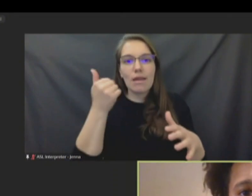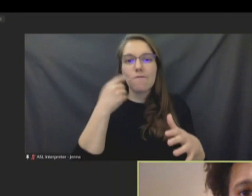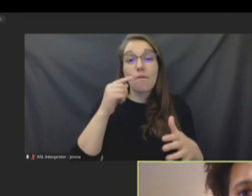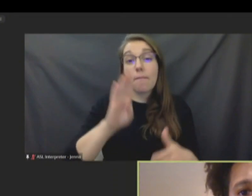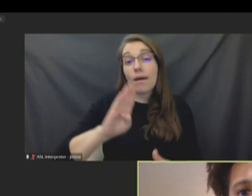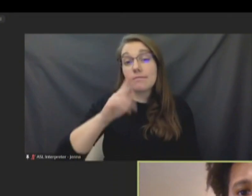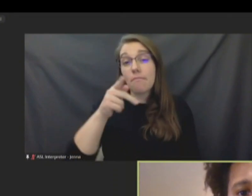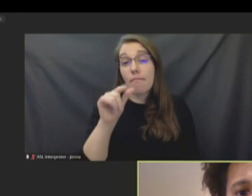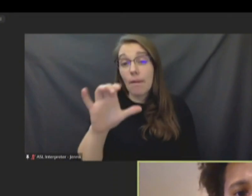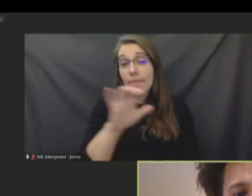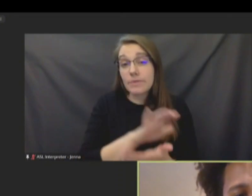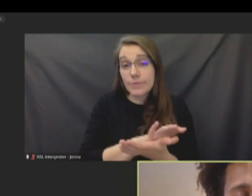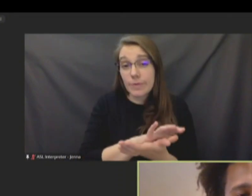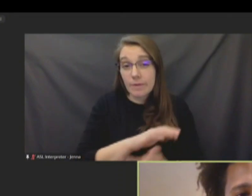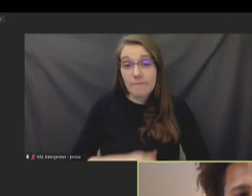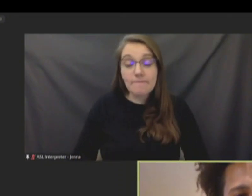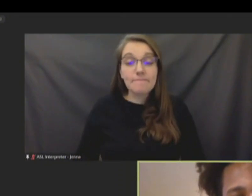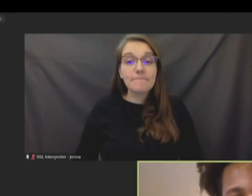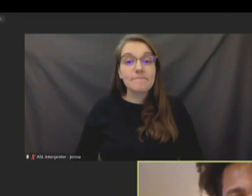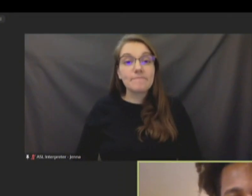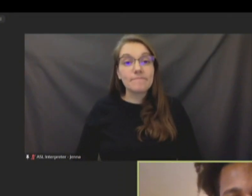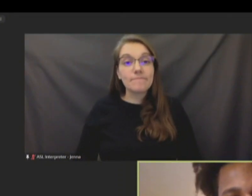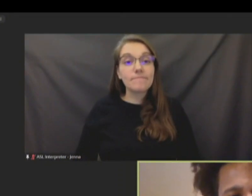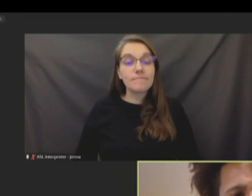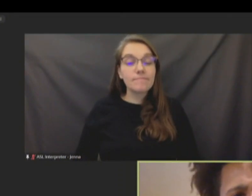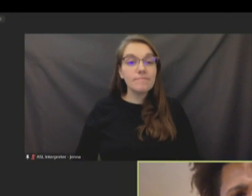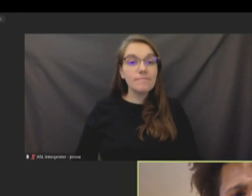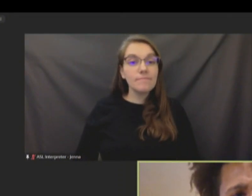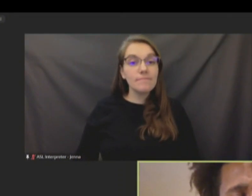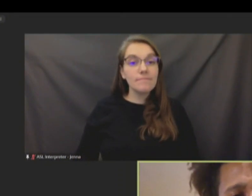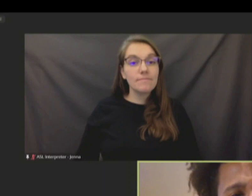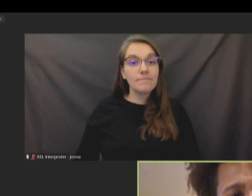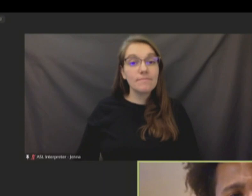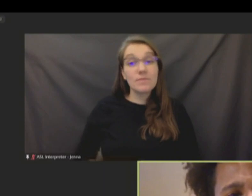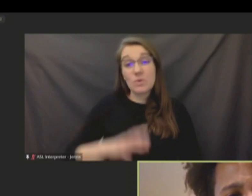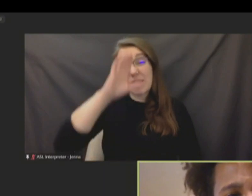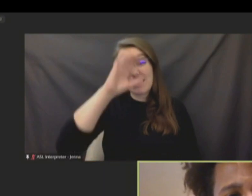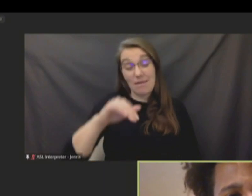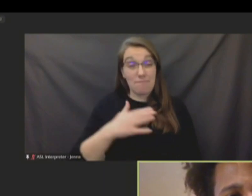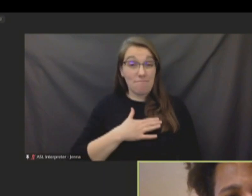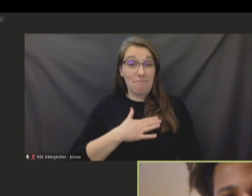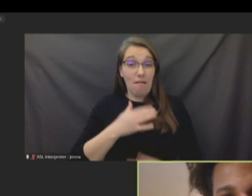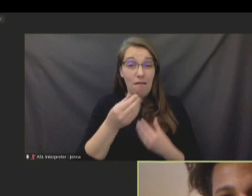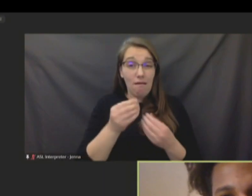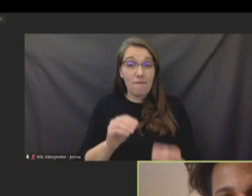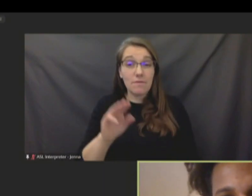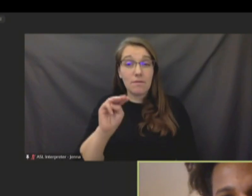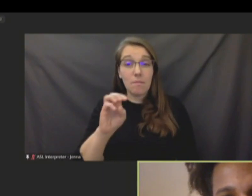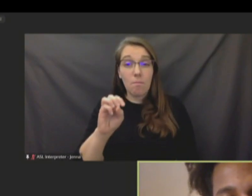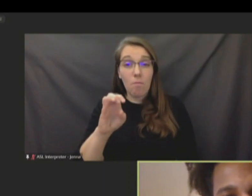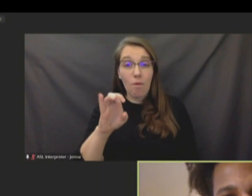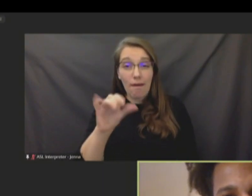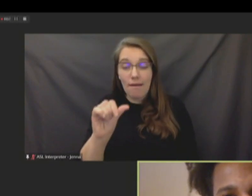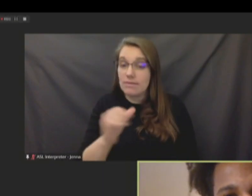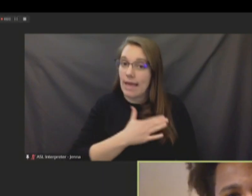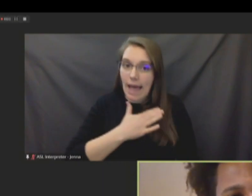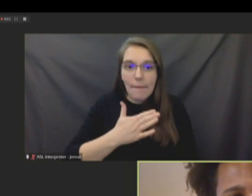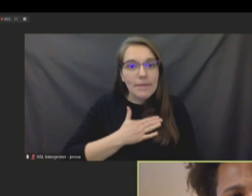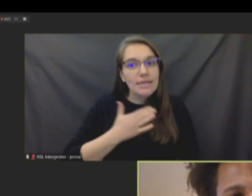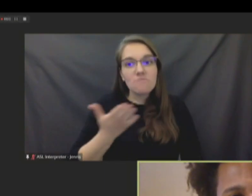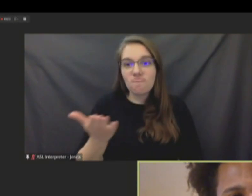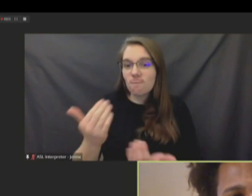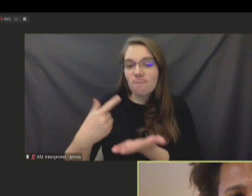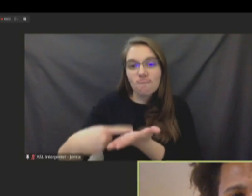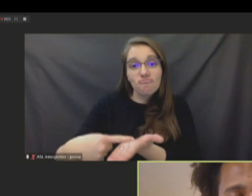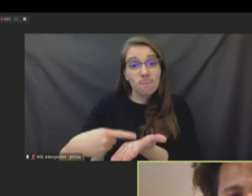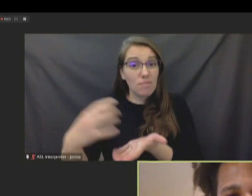So this is a path that I know that Moya as an office is very happy to explore, and with a partnership with the